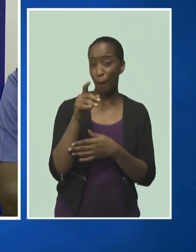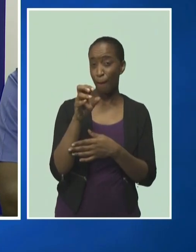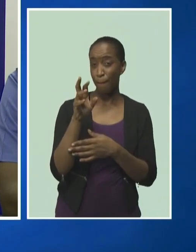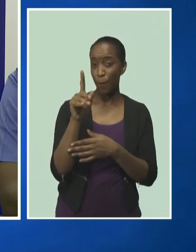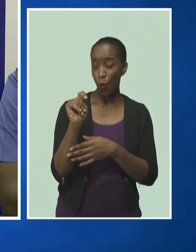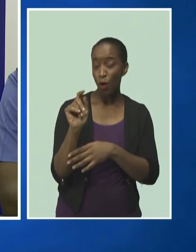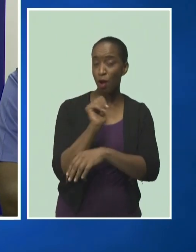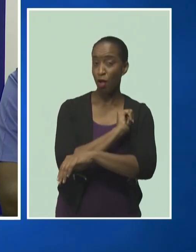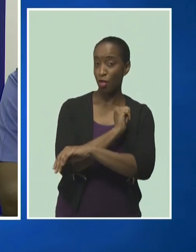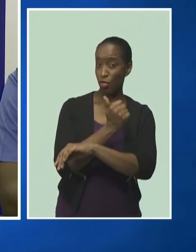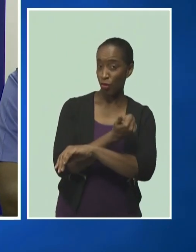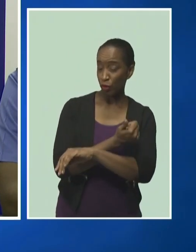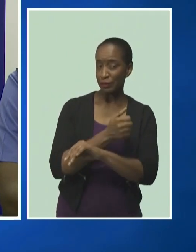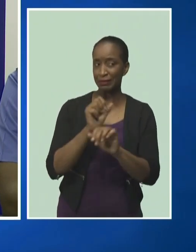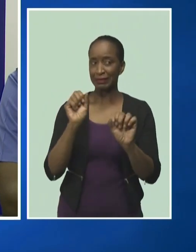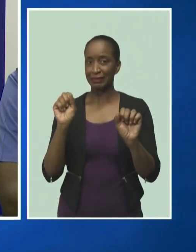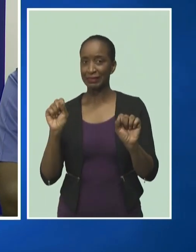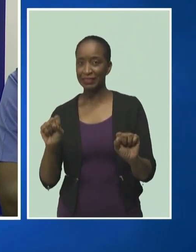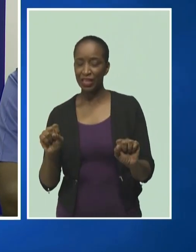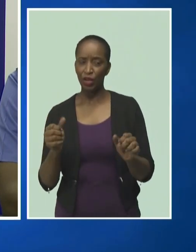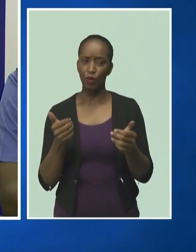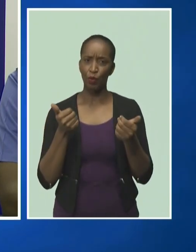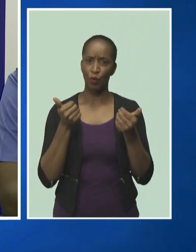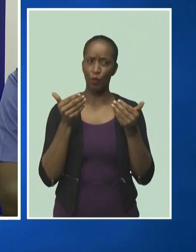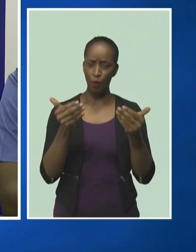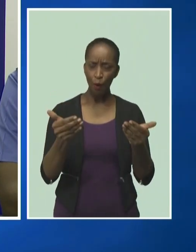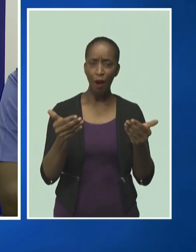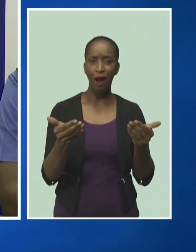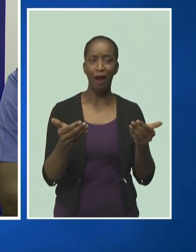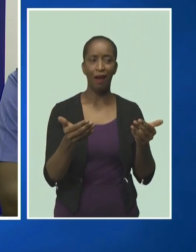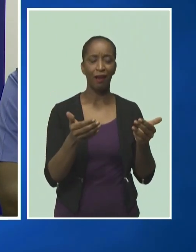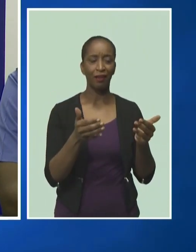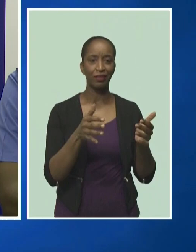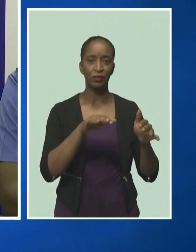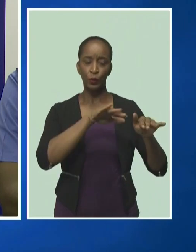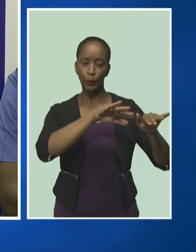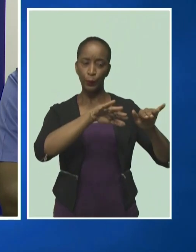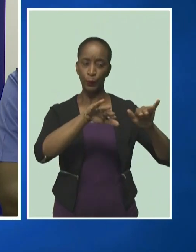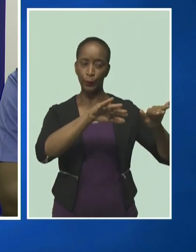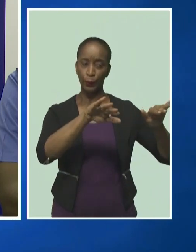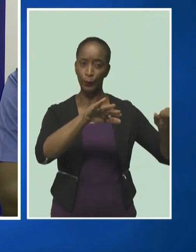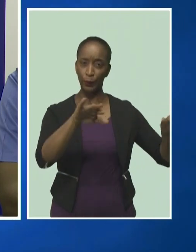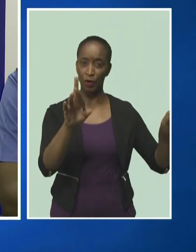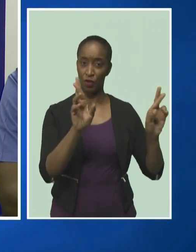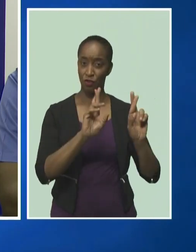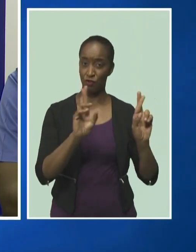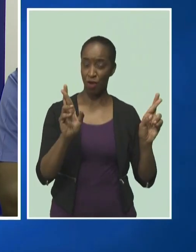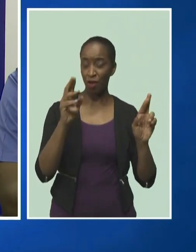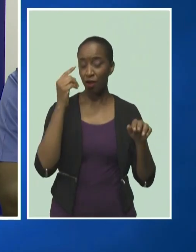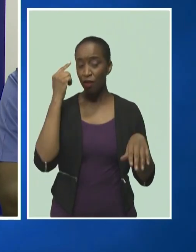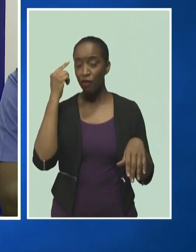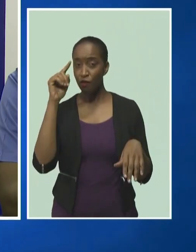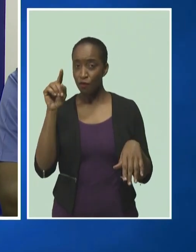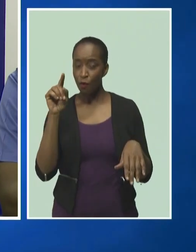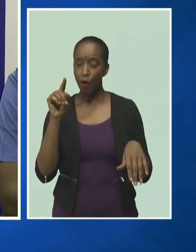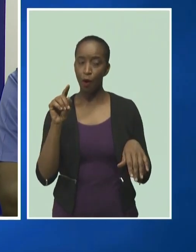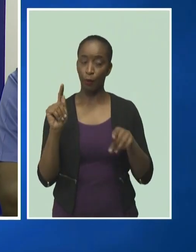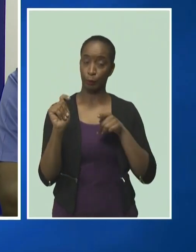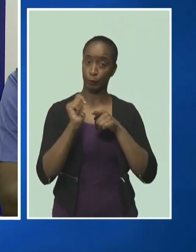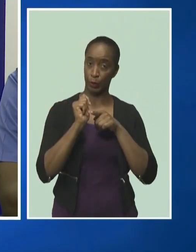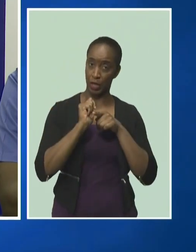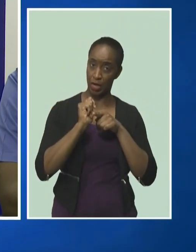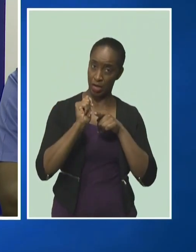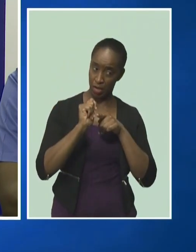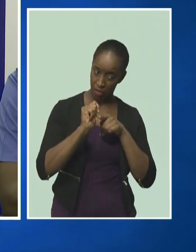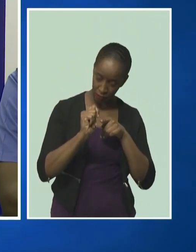containers moved for the Independence Day parade, but it could not guarantee that the containers would be moved to be able to have sufficient rehearsals in the space